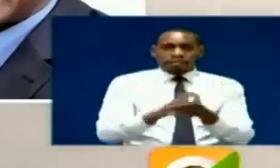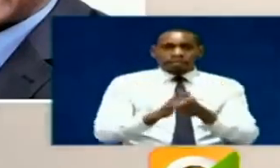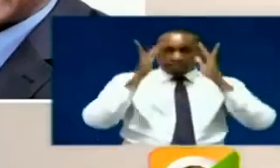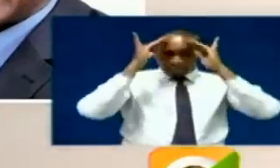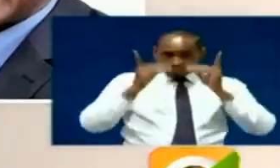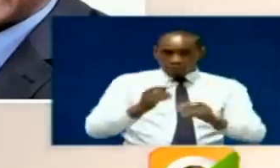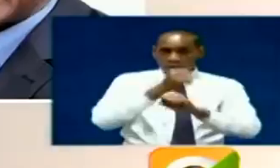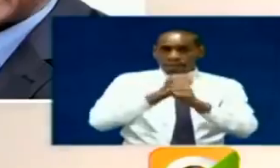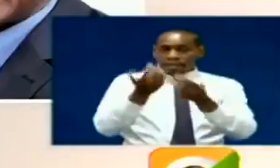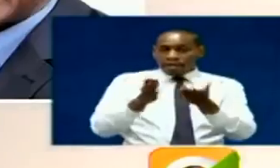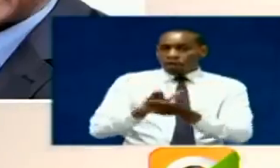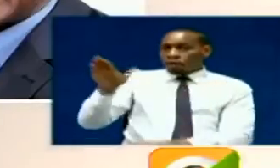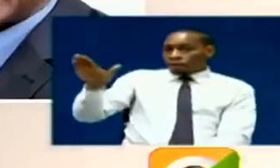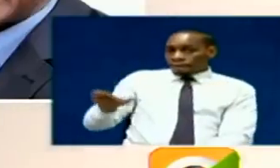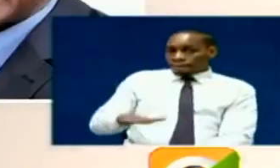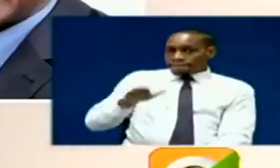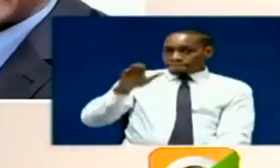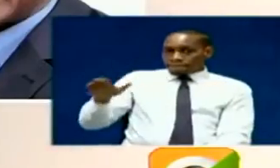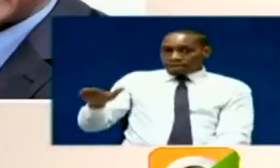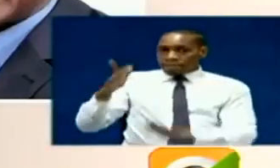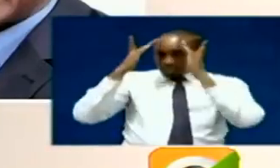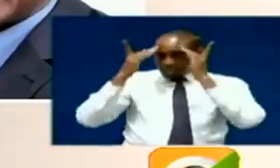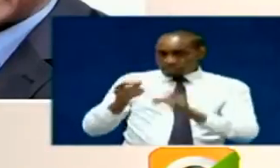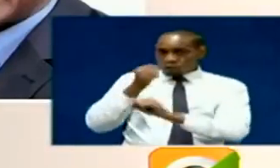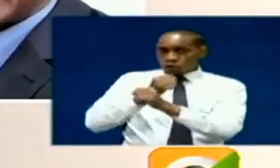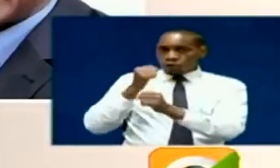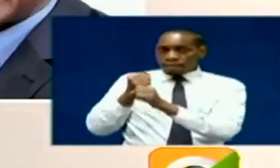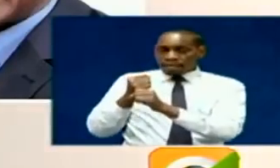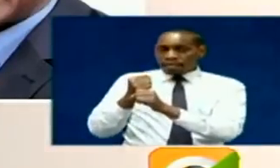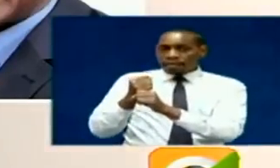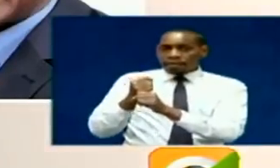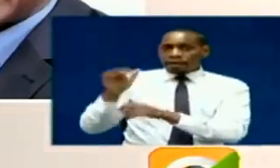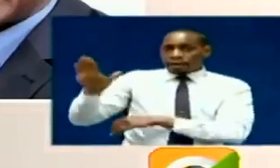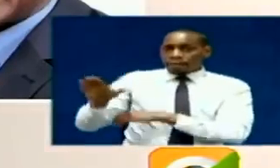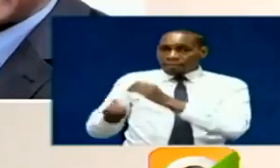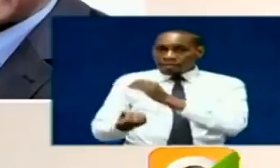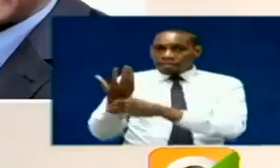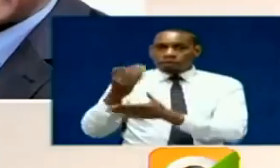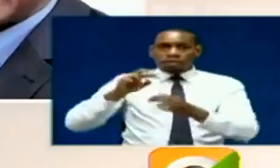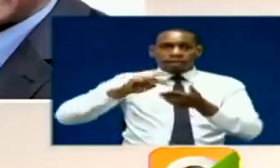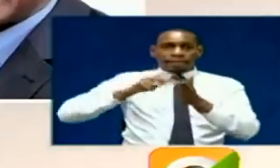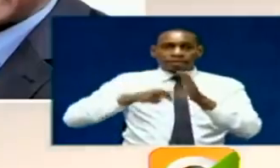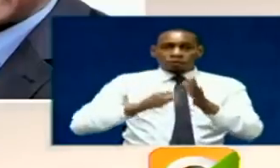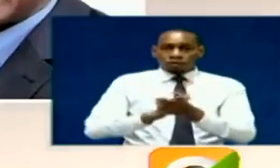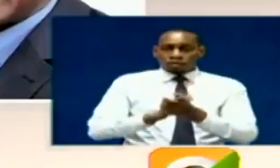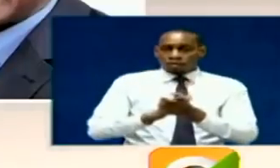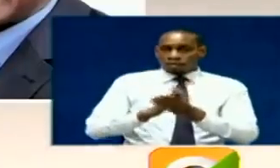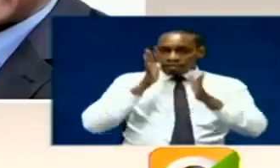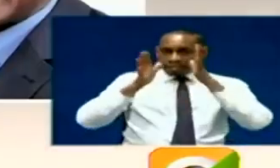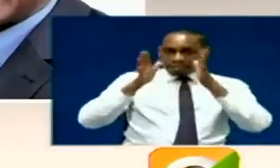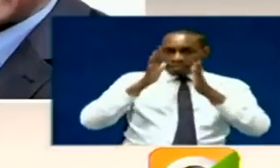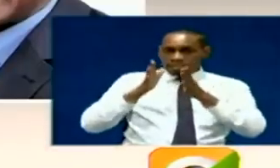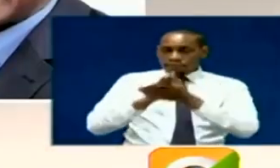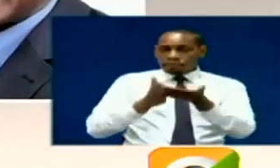decision. In the parliamentary, it is parliament making decision, not necessarily that parliament is initiating. Which means that that initiative could come from